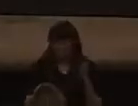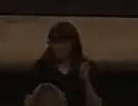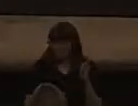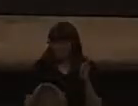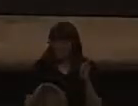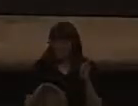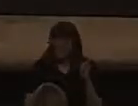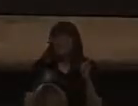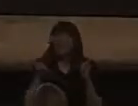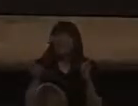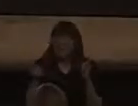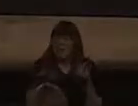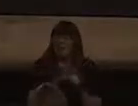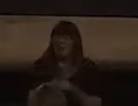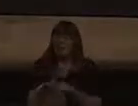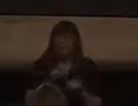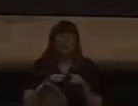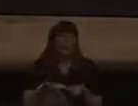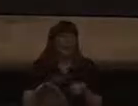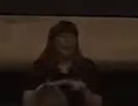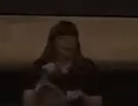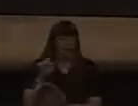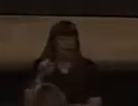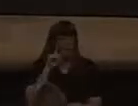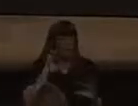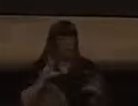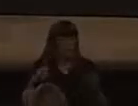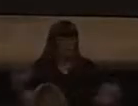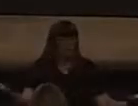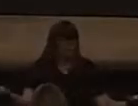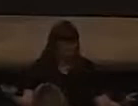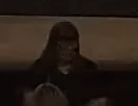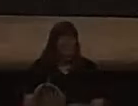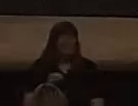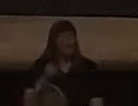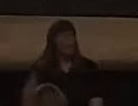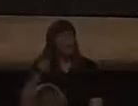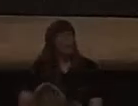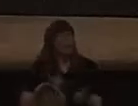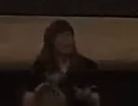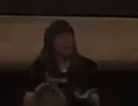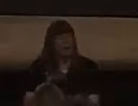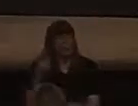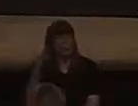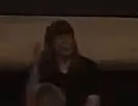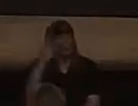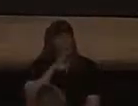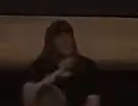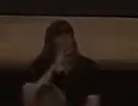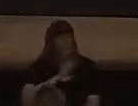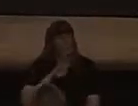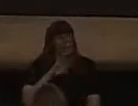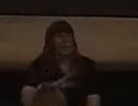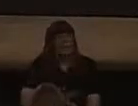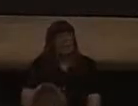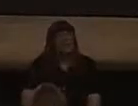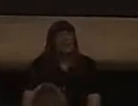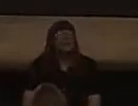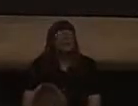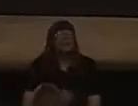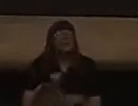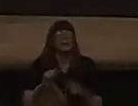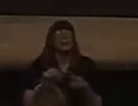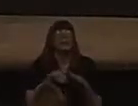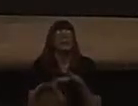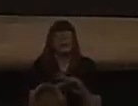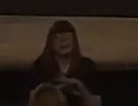and they totally rely on ASL to communicate, and so they expressed incredible frustration when they go in and